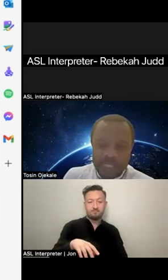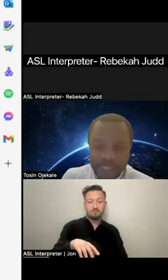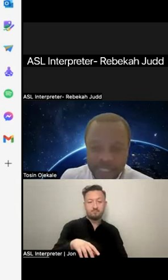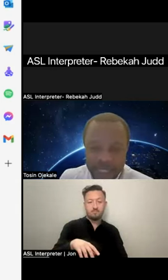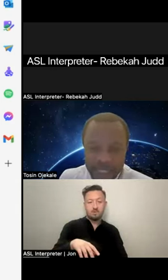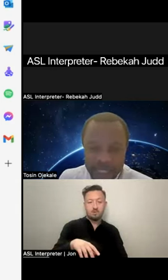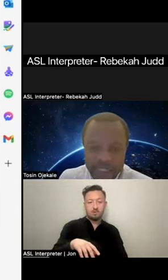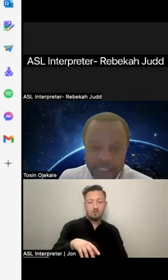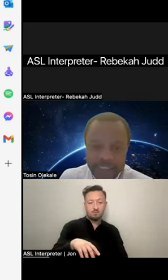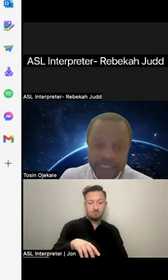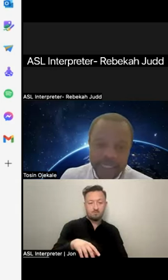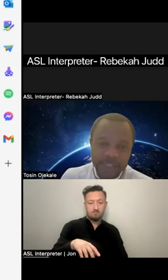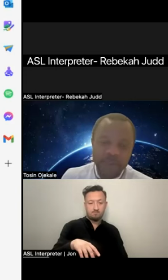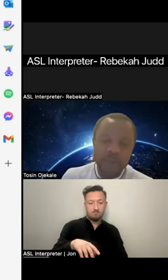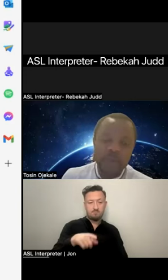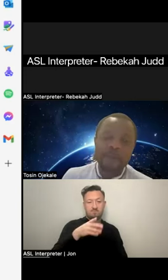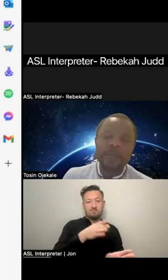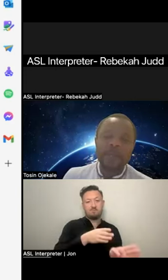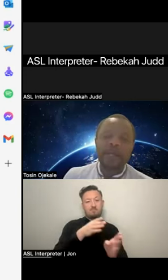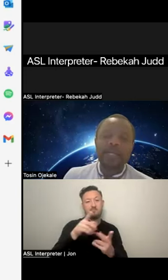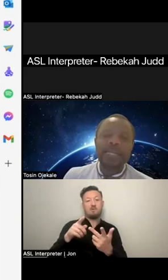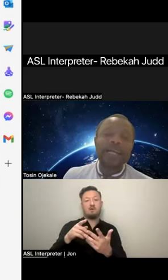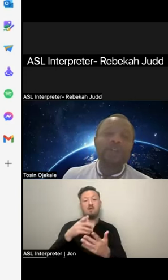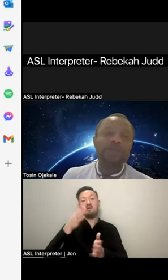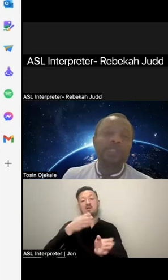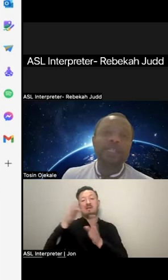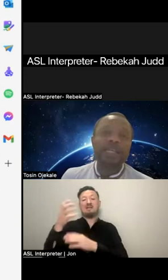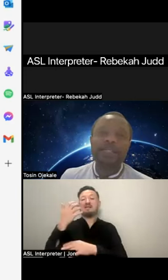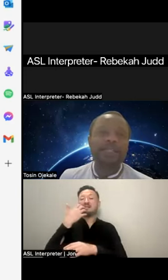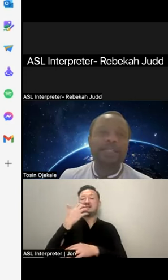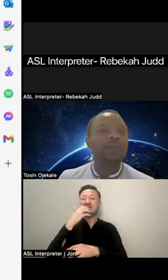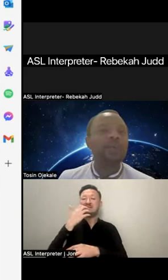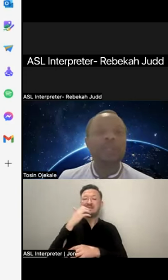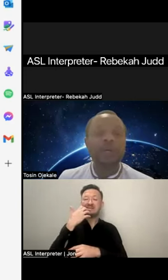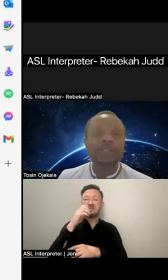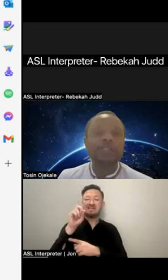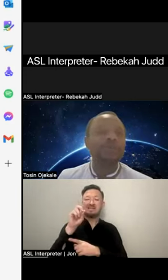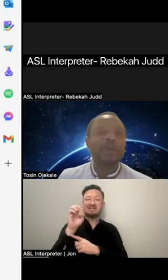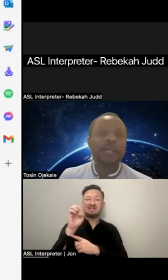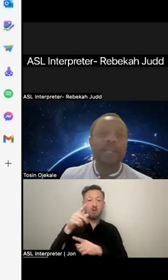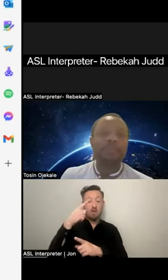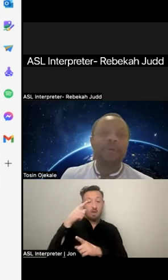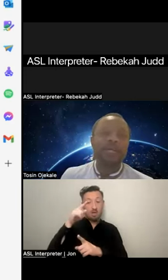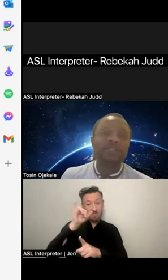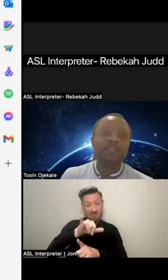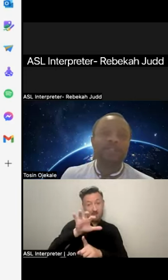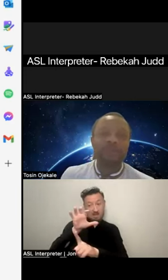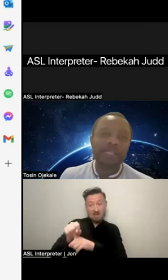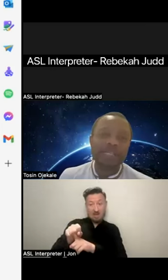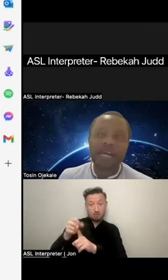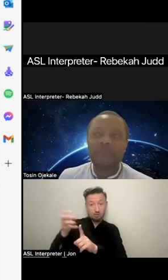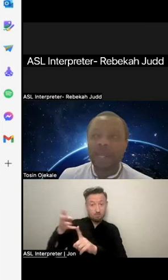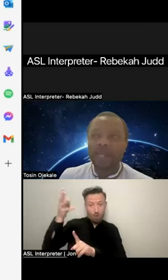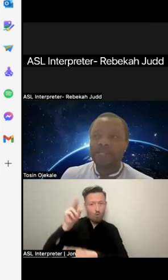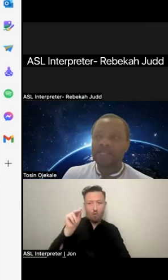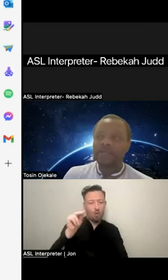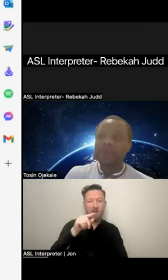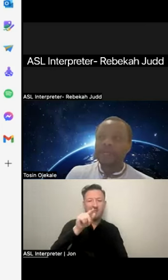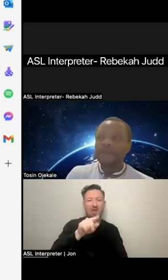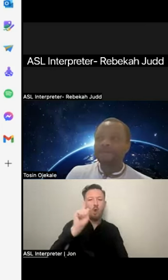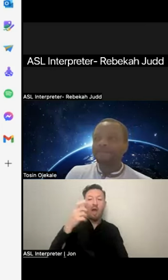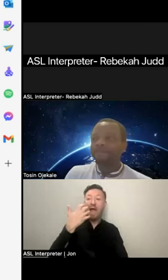to this heat detector, they are just to detect. They would not do anything more than just raising